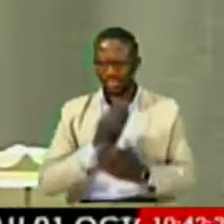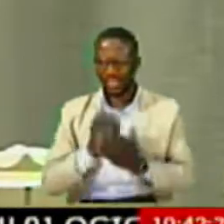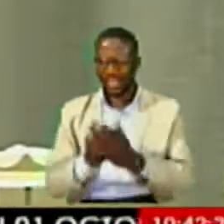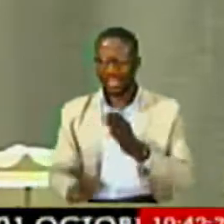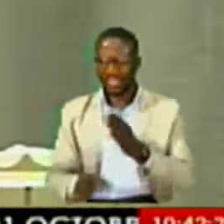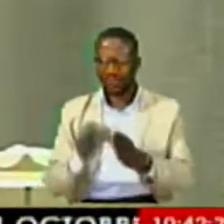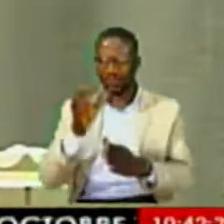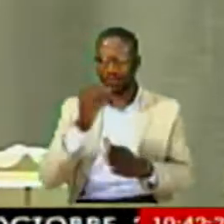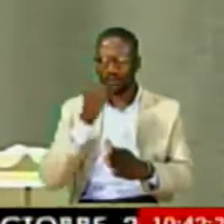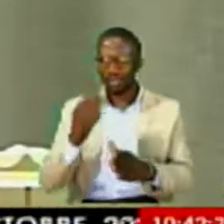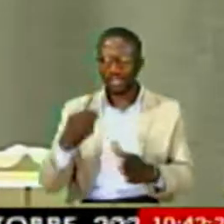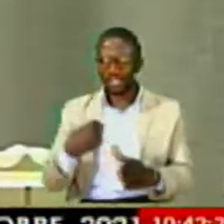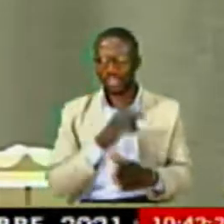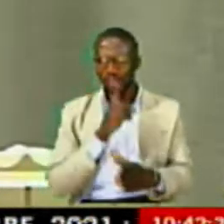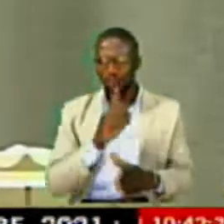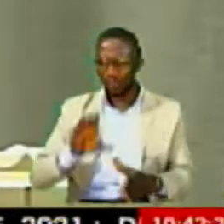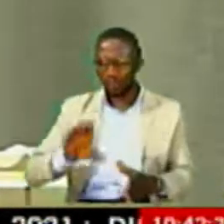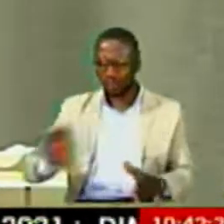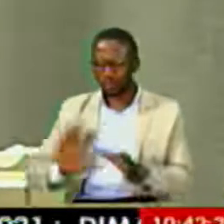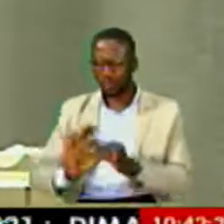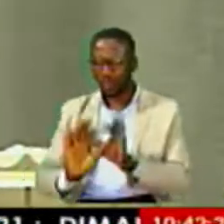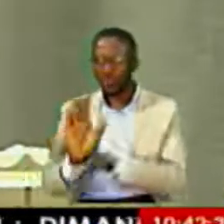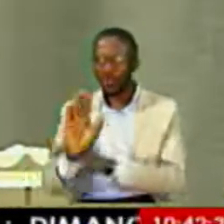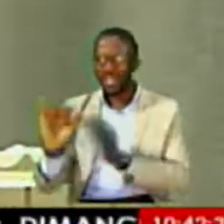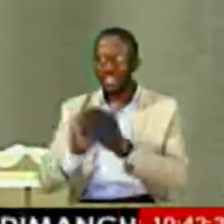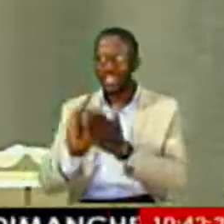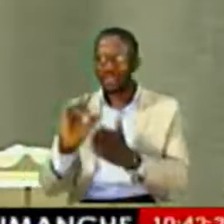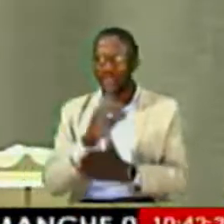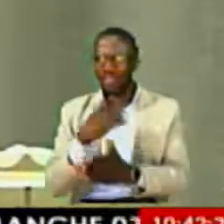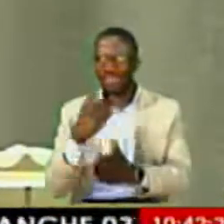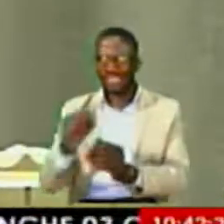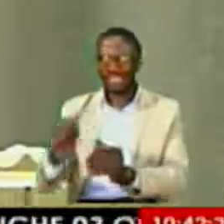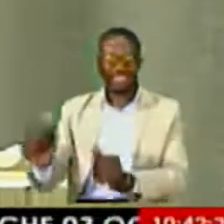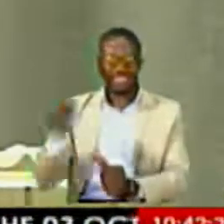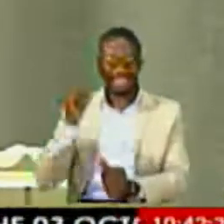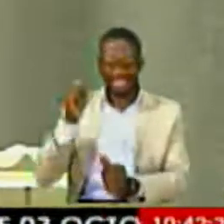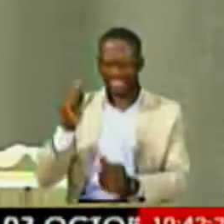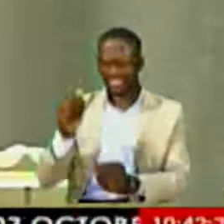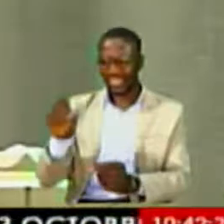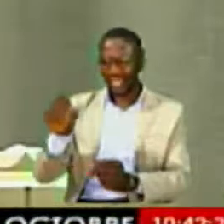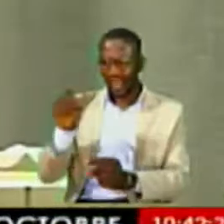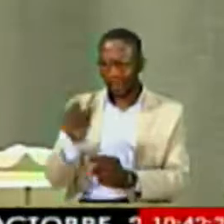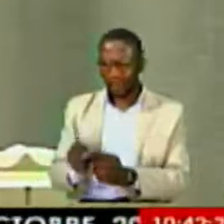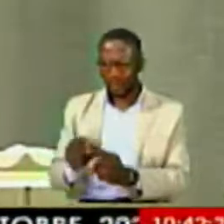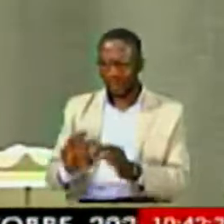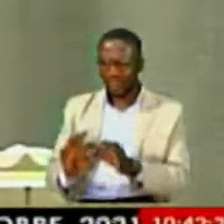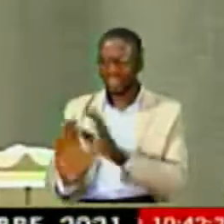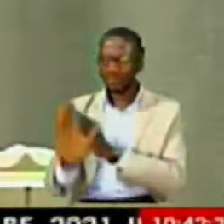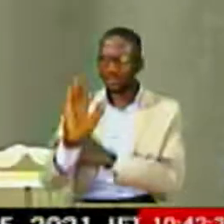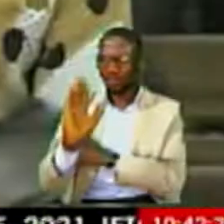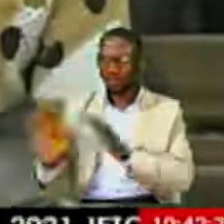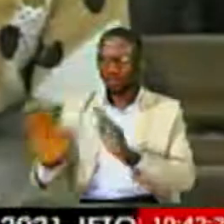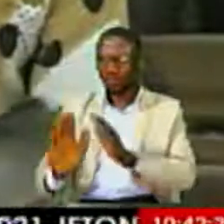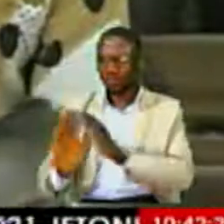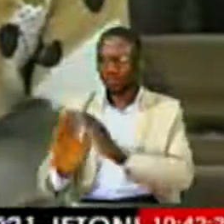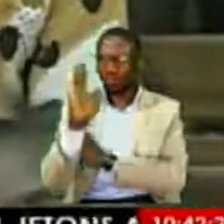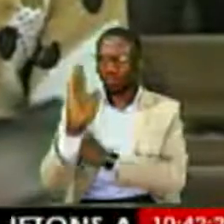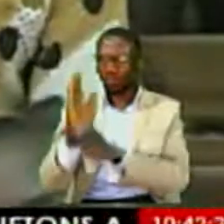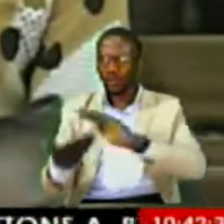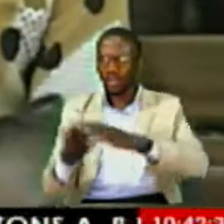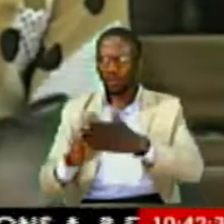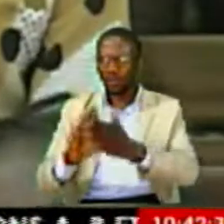Dieu. That we are the children of God. Mais celui qui rejette la parole. But he who rejects the word. Il fait de Dieu menteur. Must go to be a liar. C'est